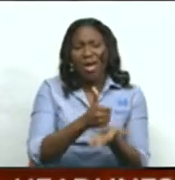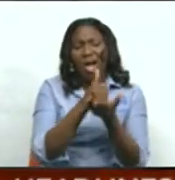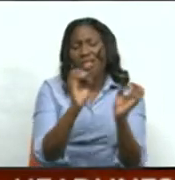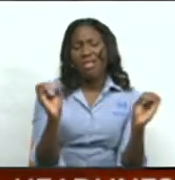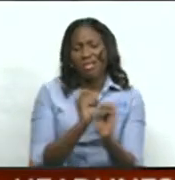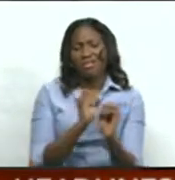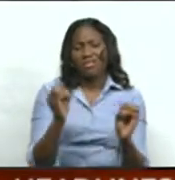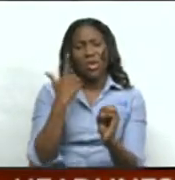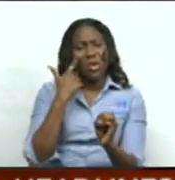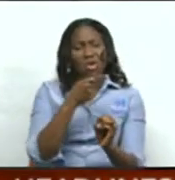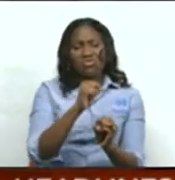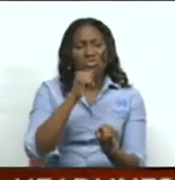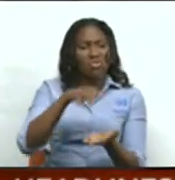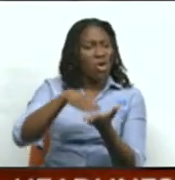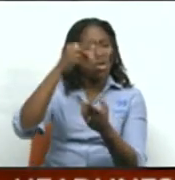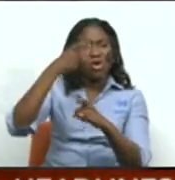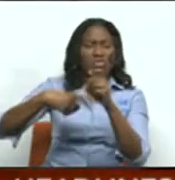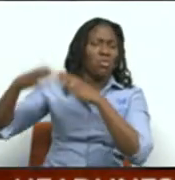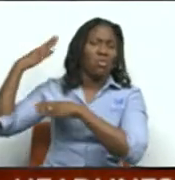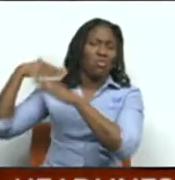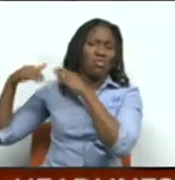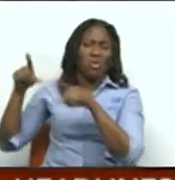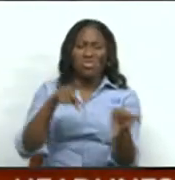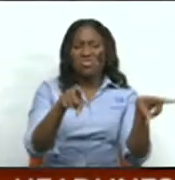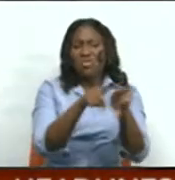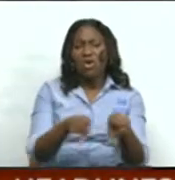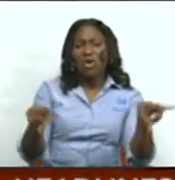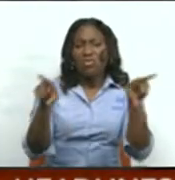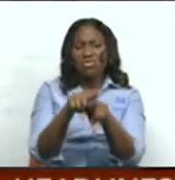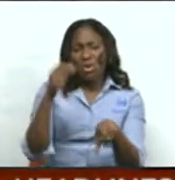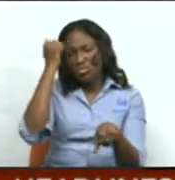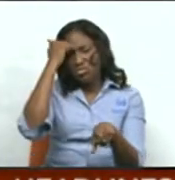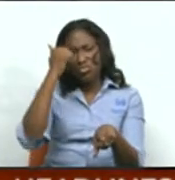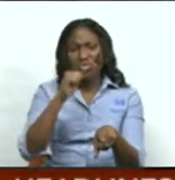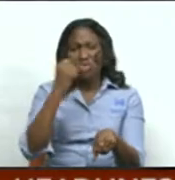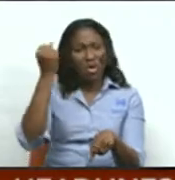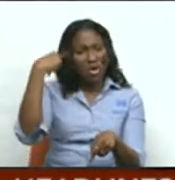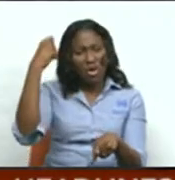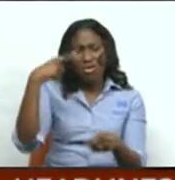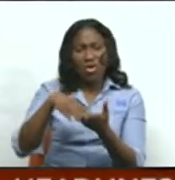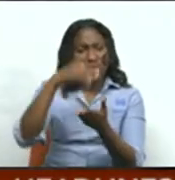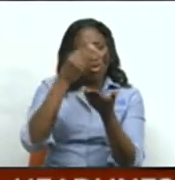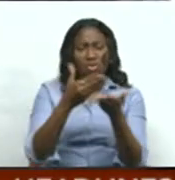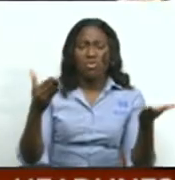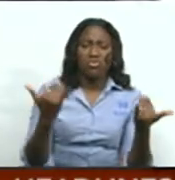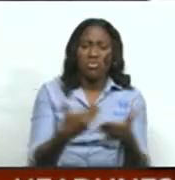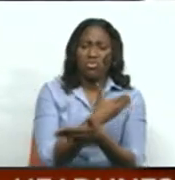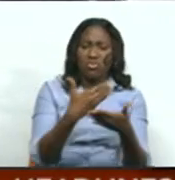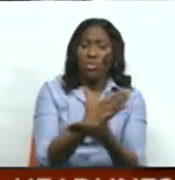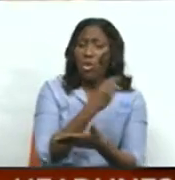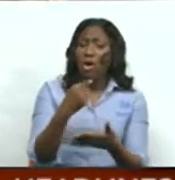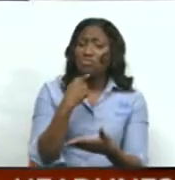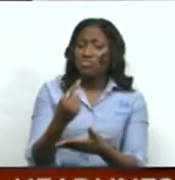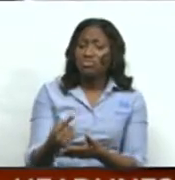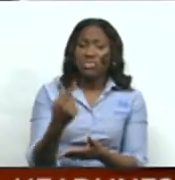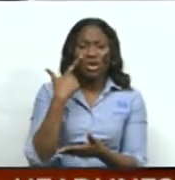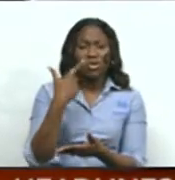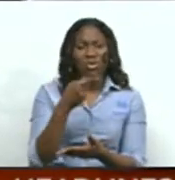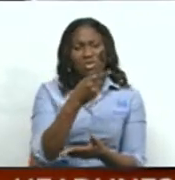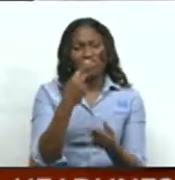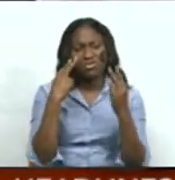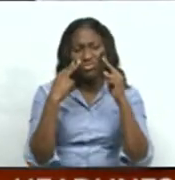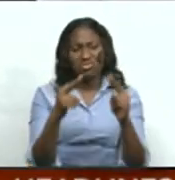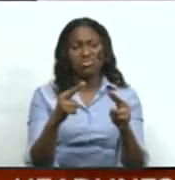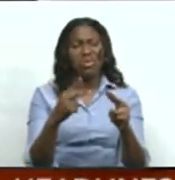lessons were not learned from the past and the same pattern of arrogance and exclusion are resurfacing, describing it as crab and barrel